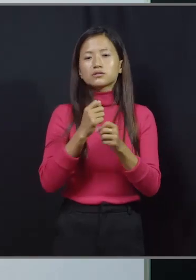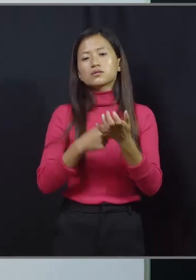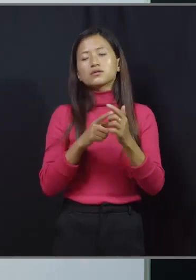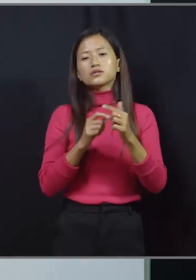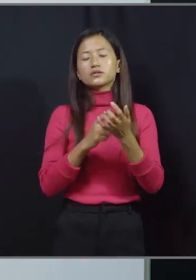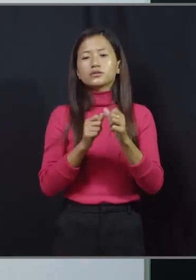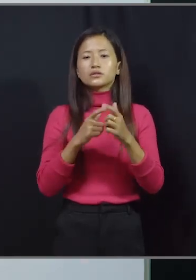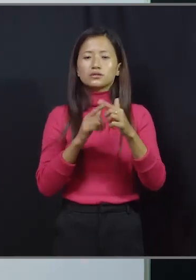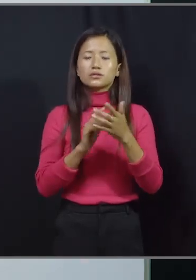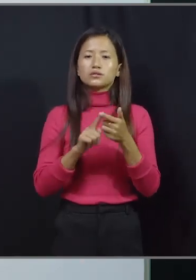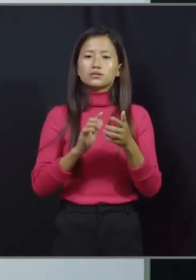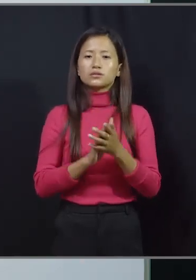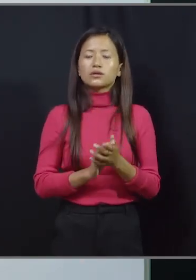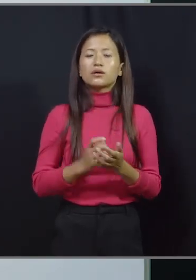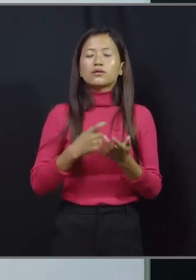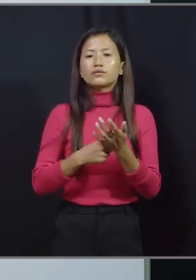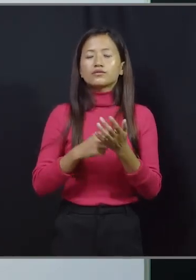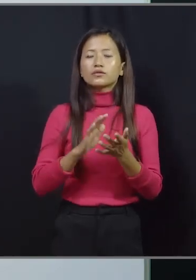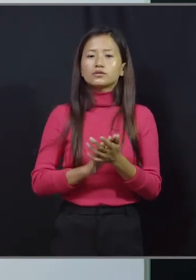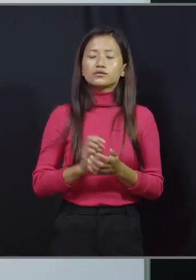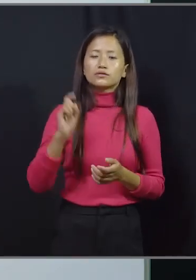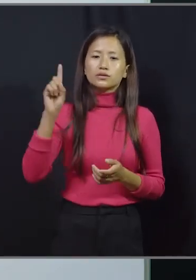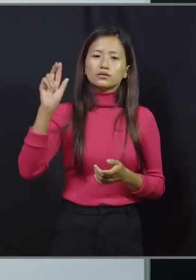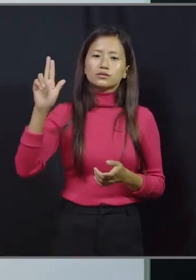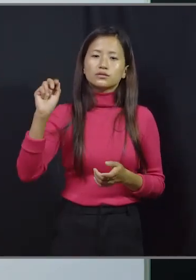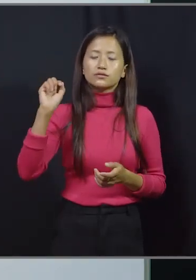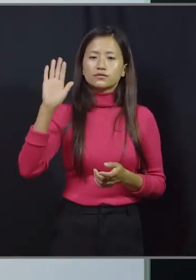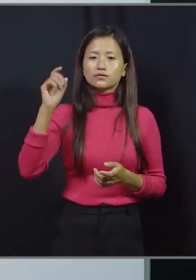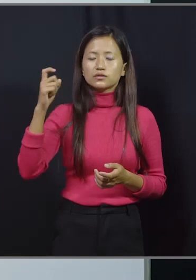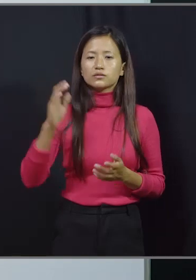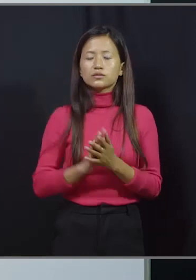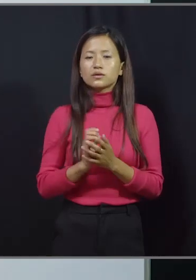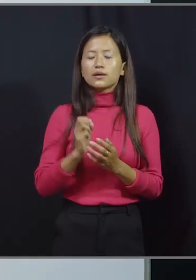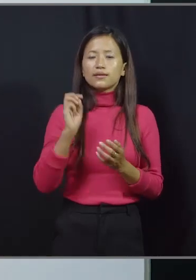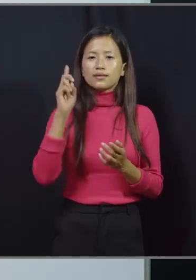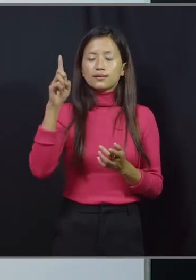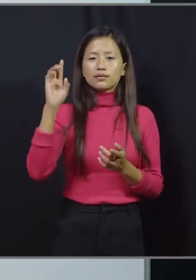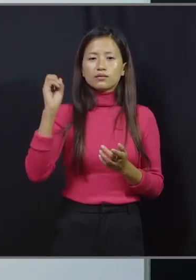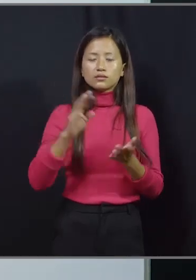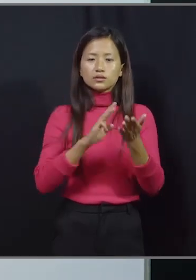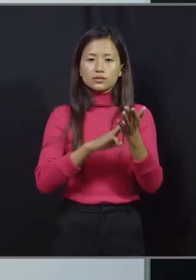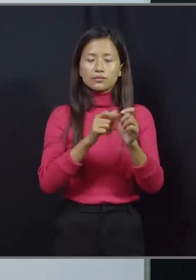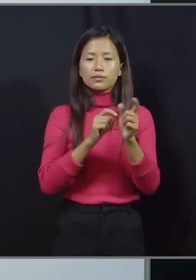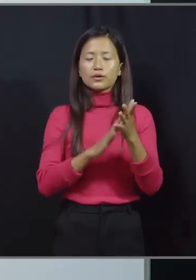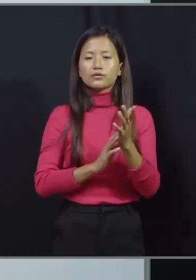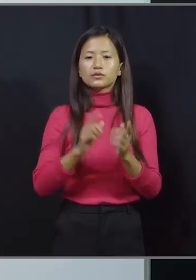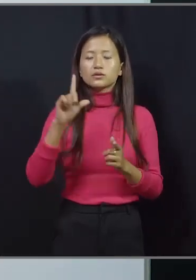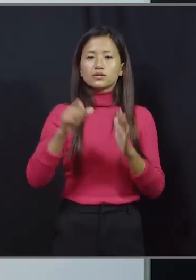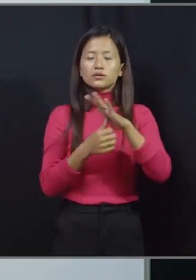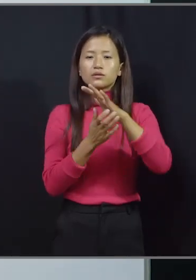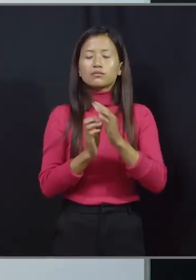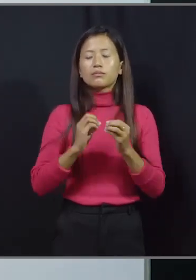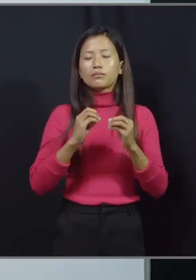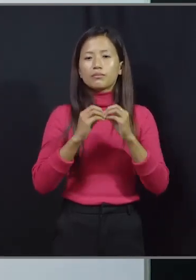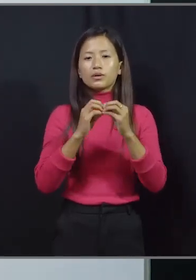led to the revolt of 1857 on 10th May 1857 under the leadership of Bahadur